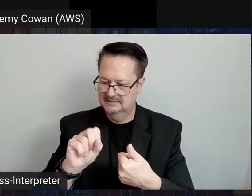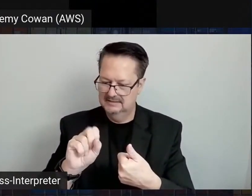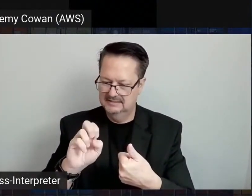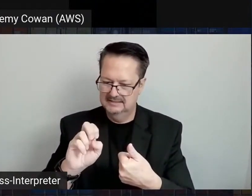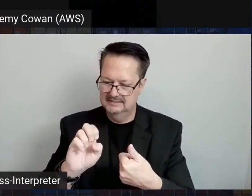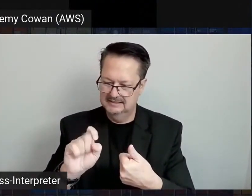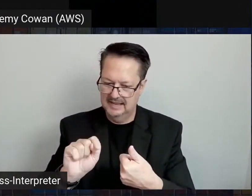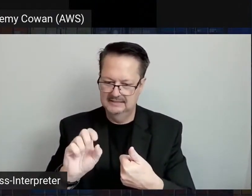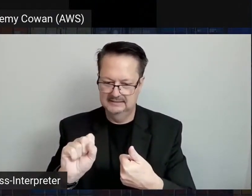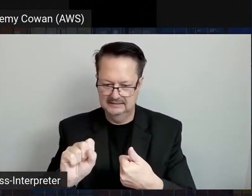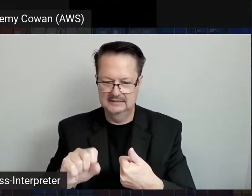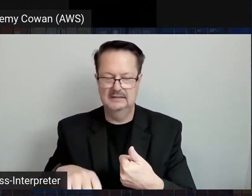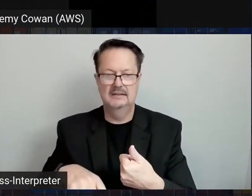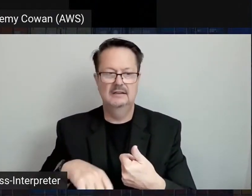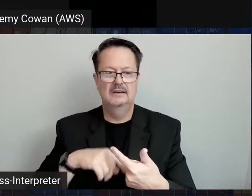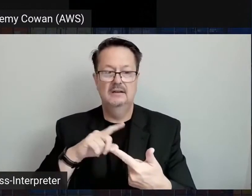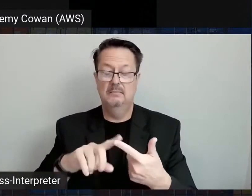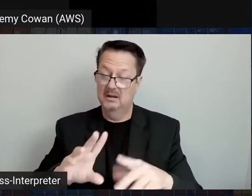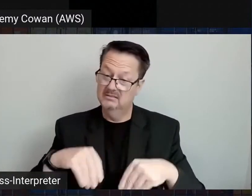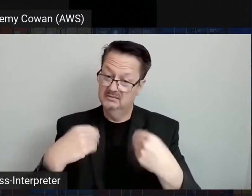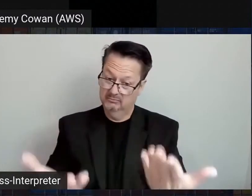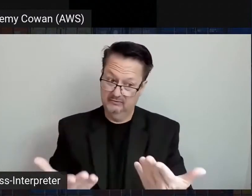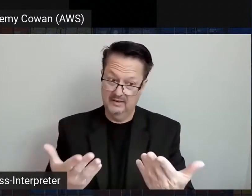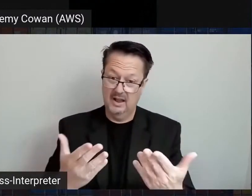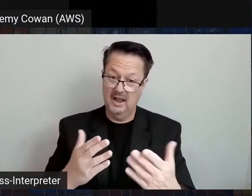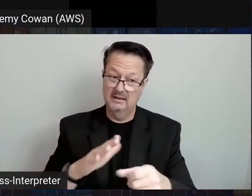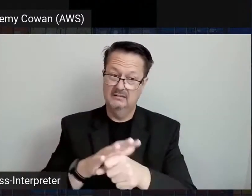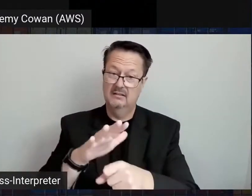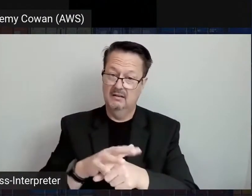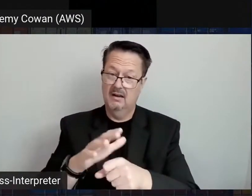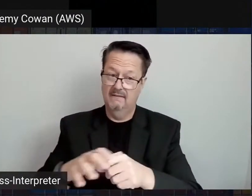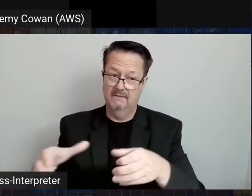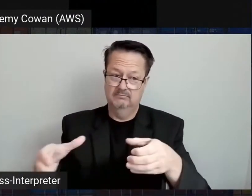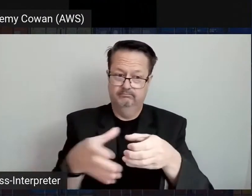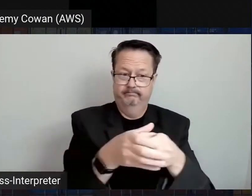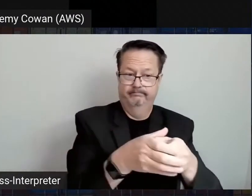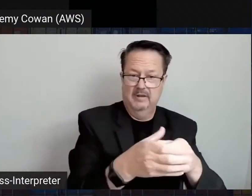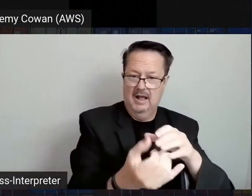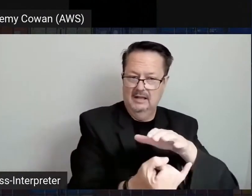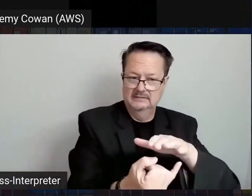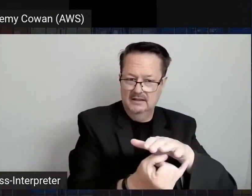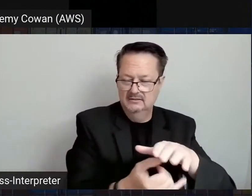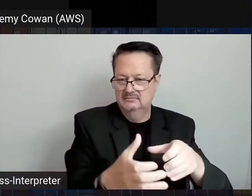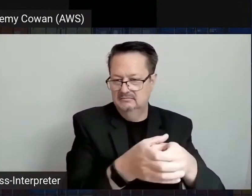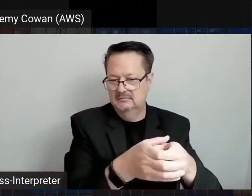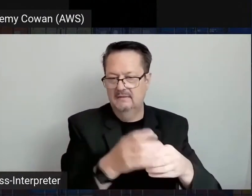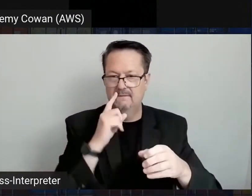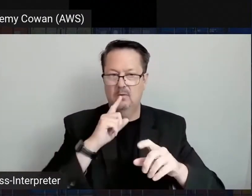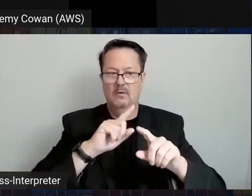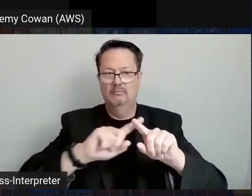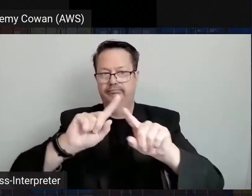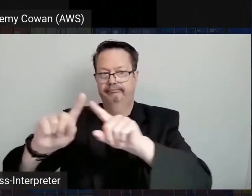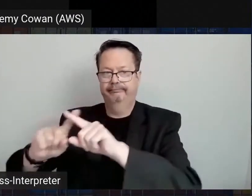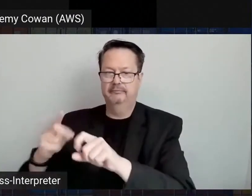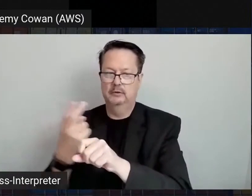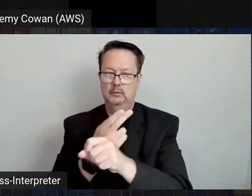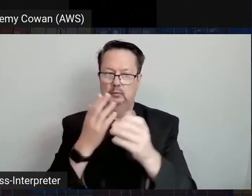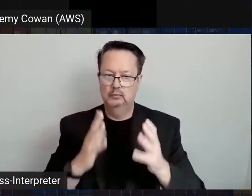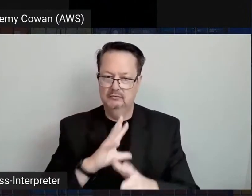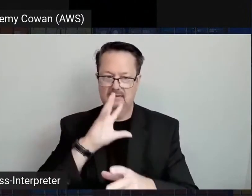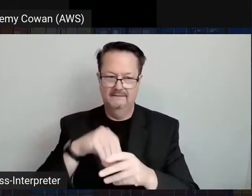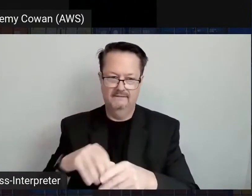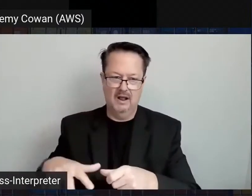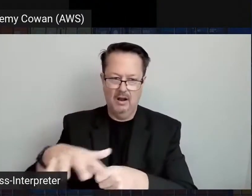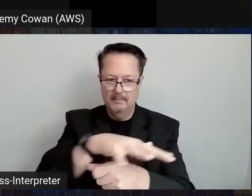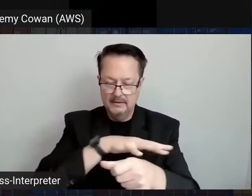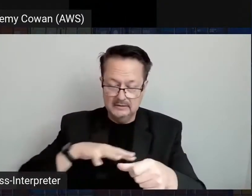does it provide ample isolation for a multi-tenant environment? And are